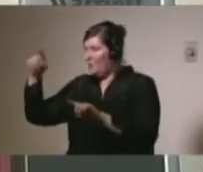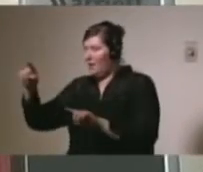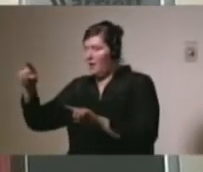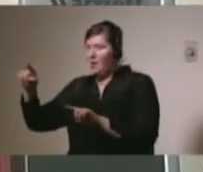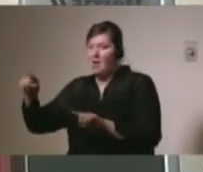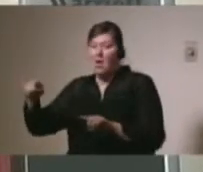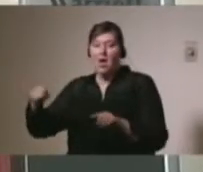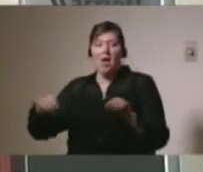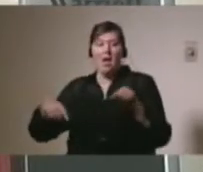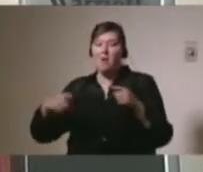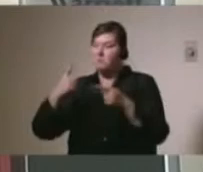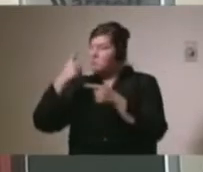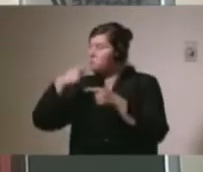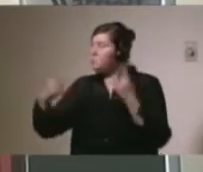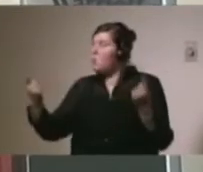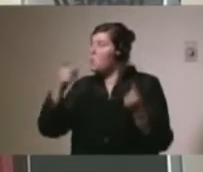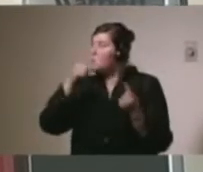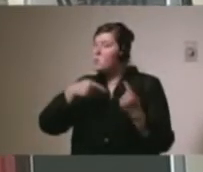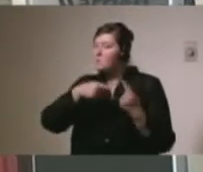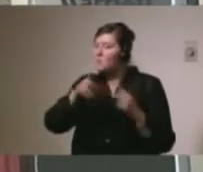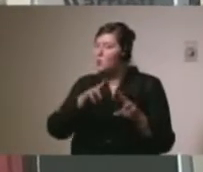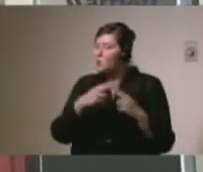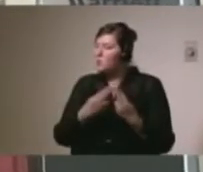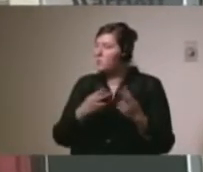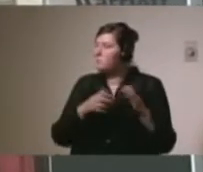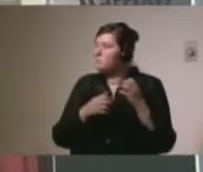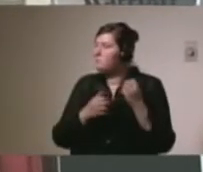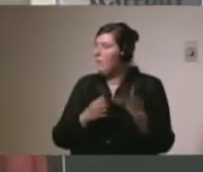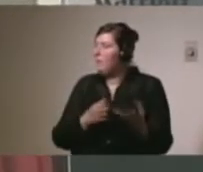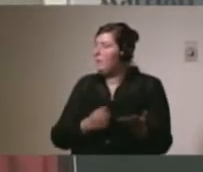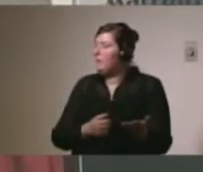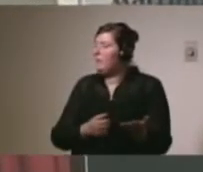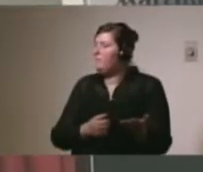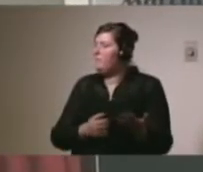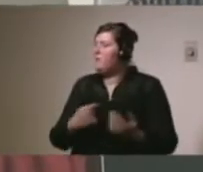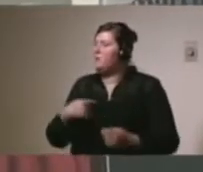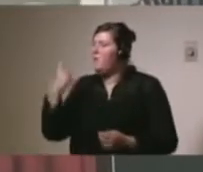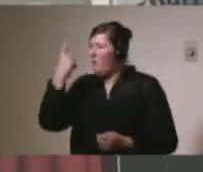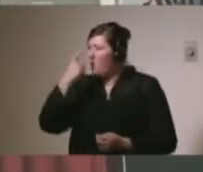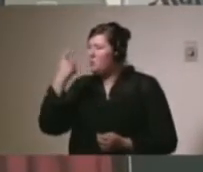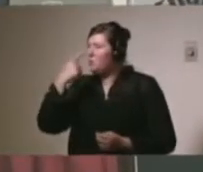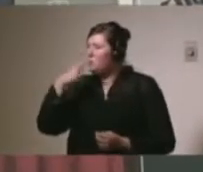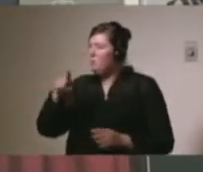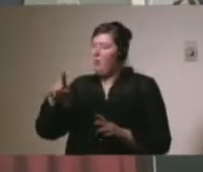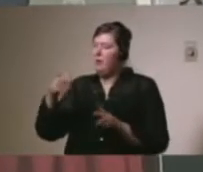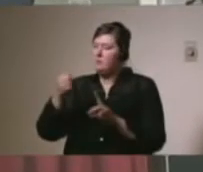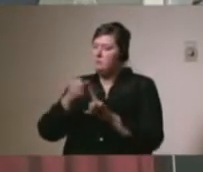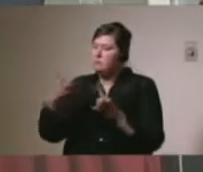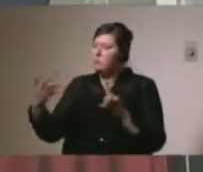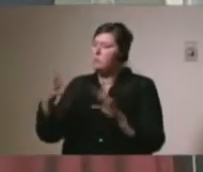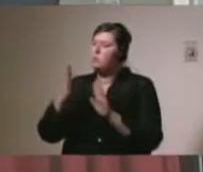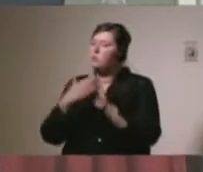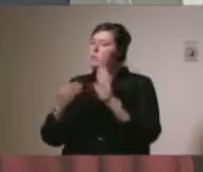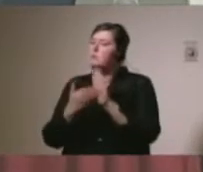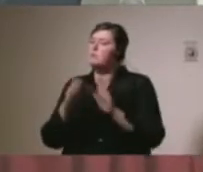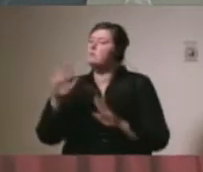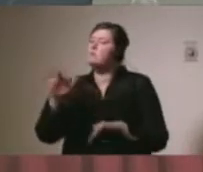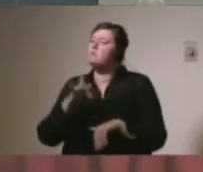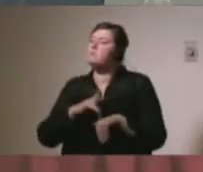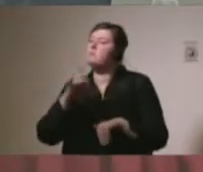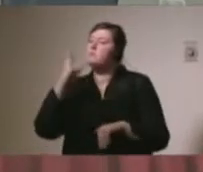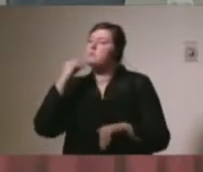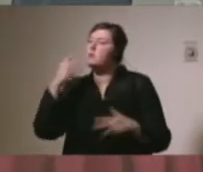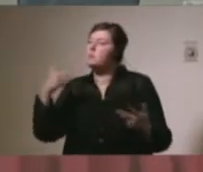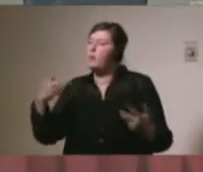union fighting to protect themselves. Can you talk a little bit about that fight or this situation between... Okay, yeah,